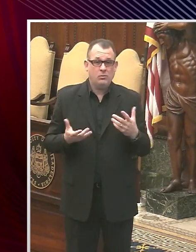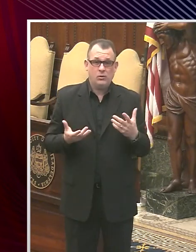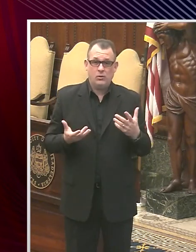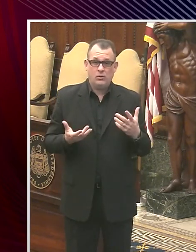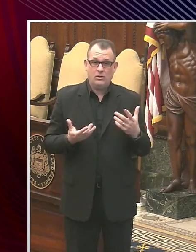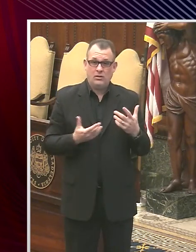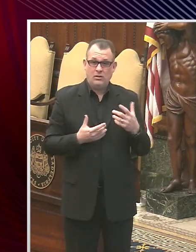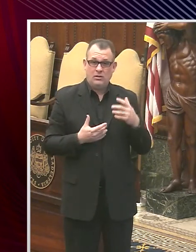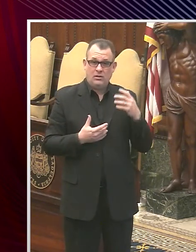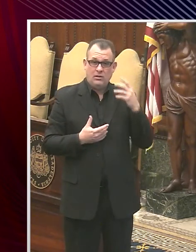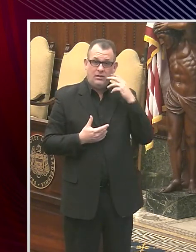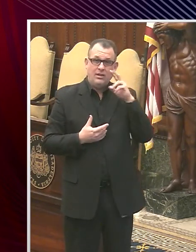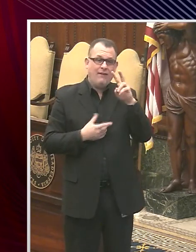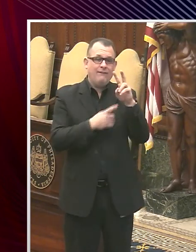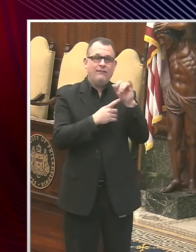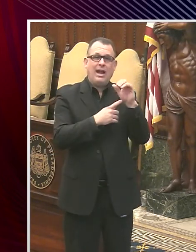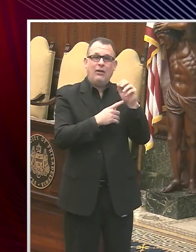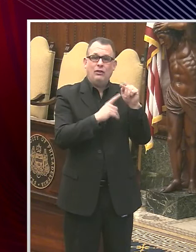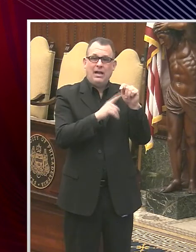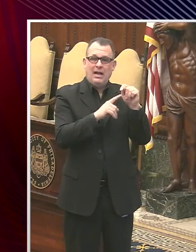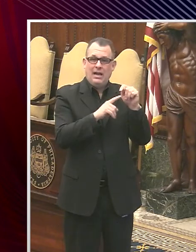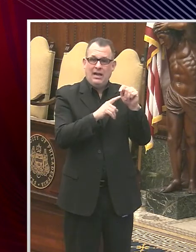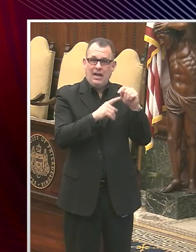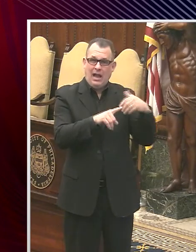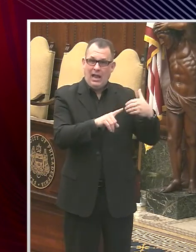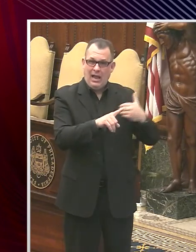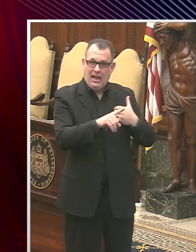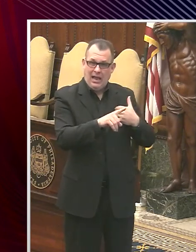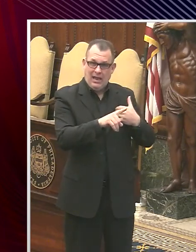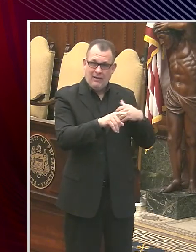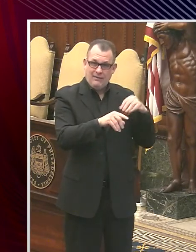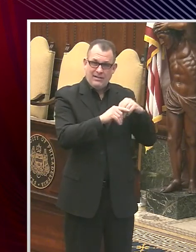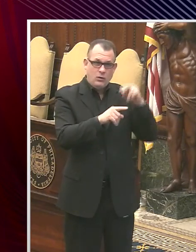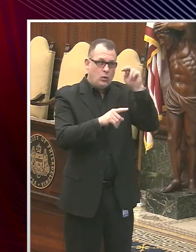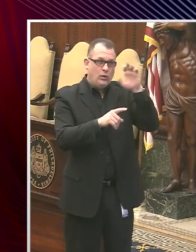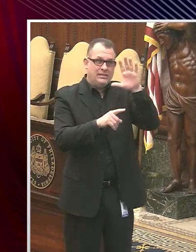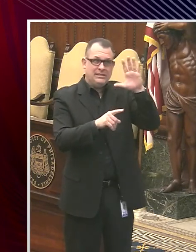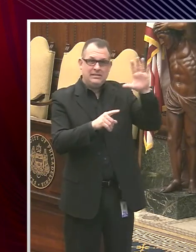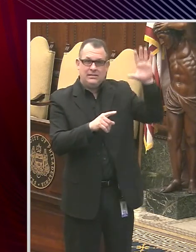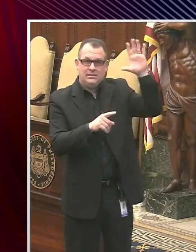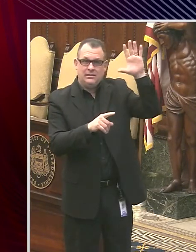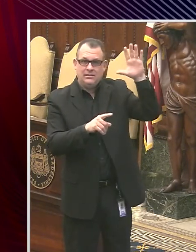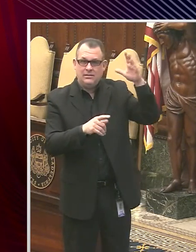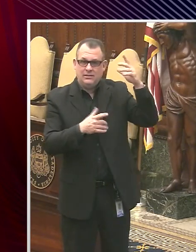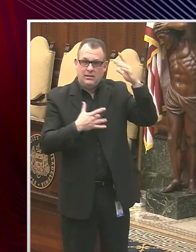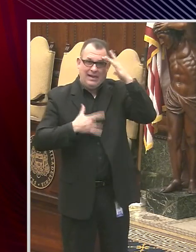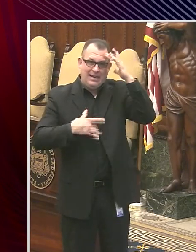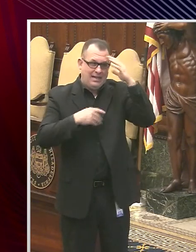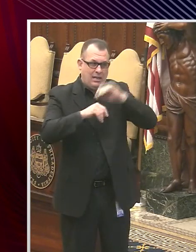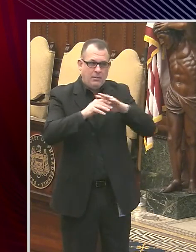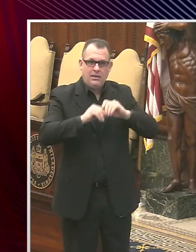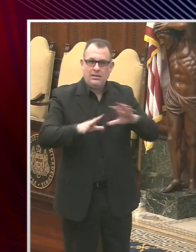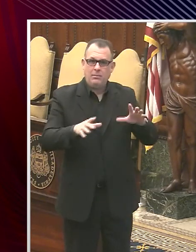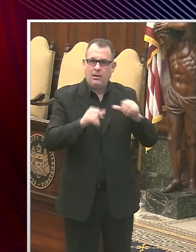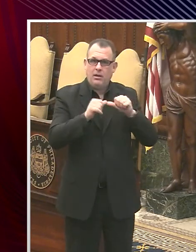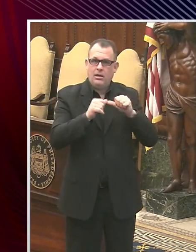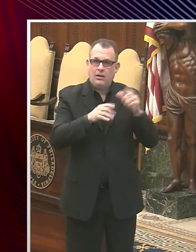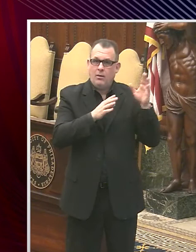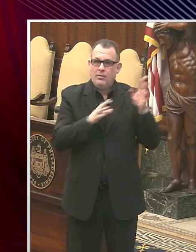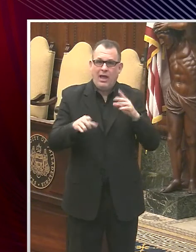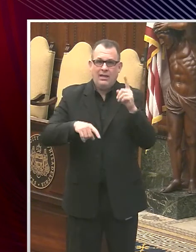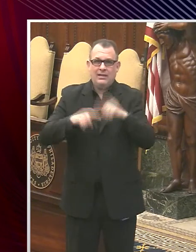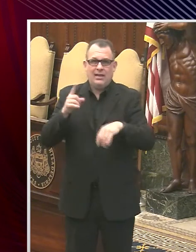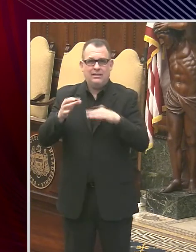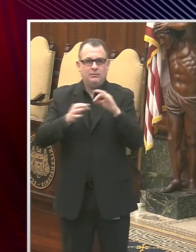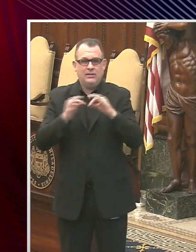the virus in this region, or the epidemic always follows patterns that we can't fully explain. It's just now